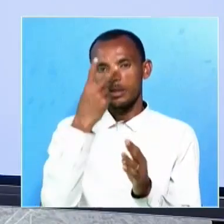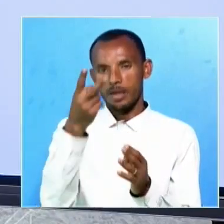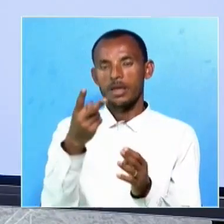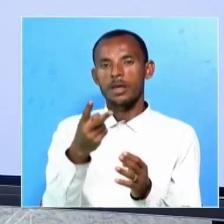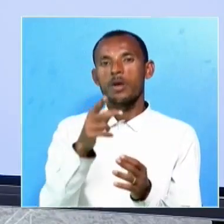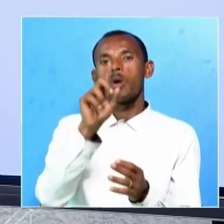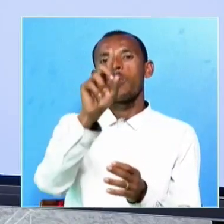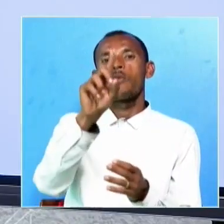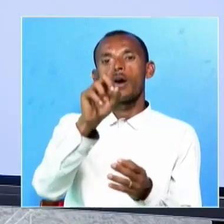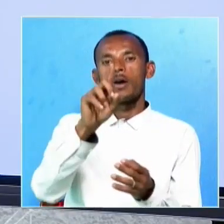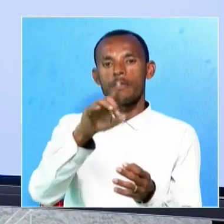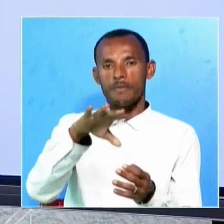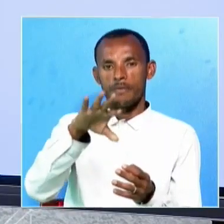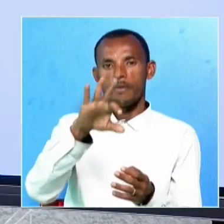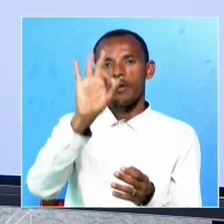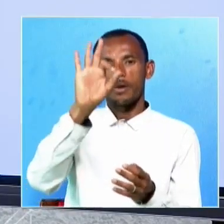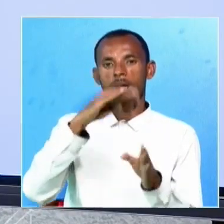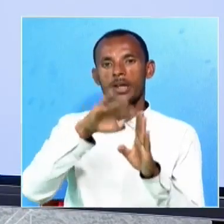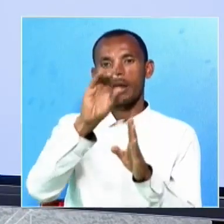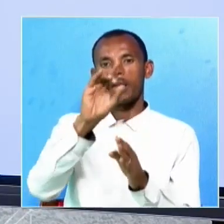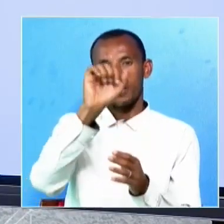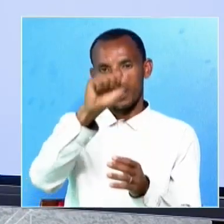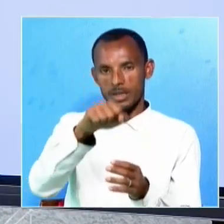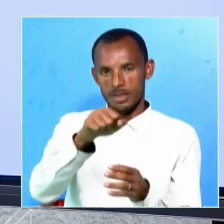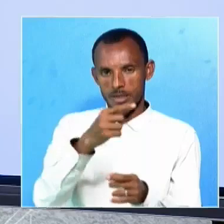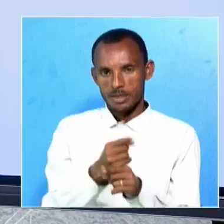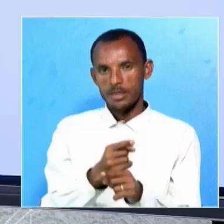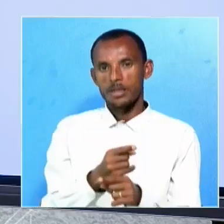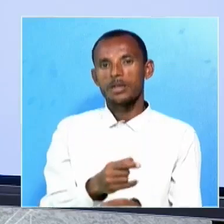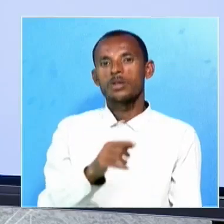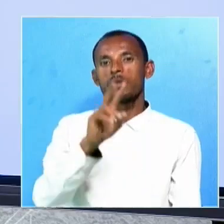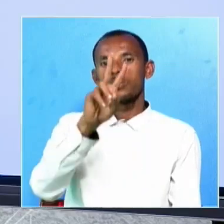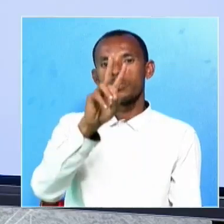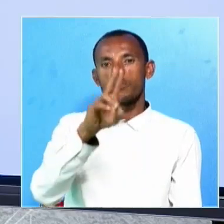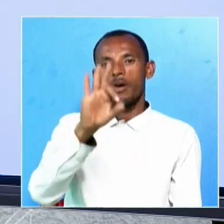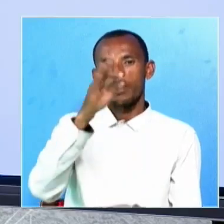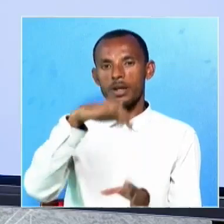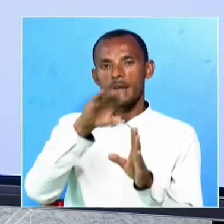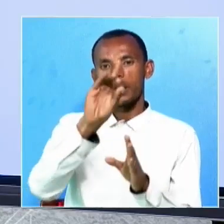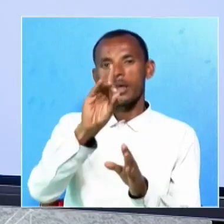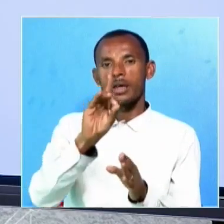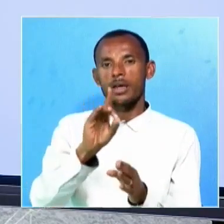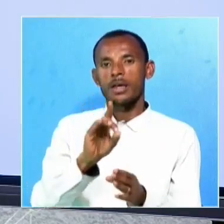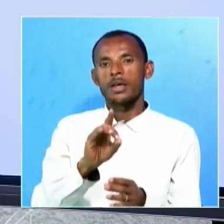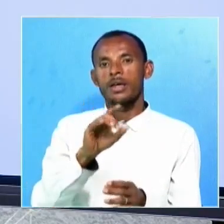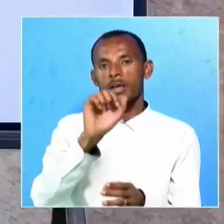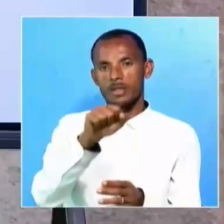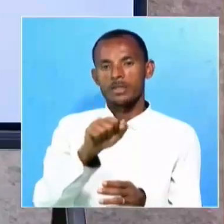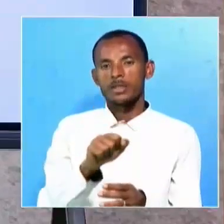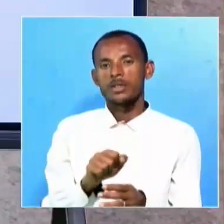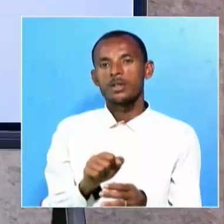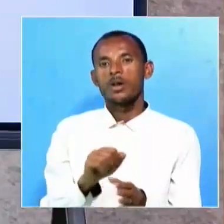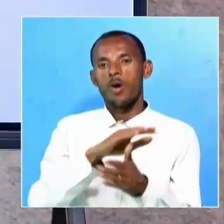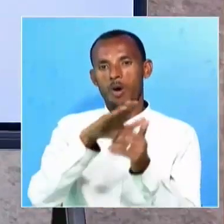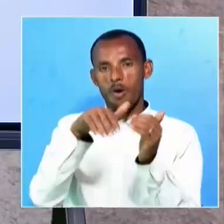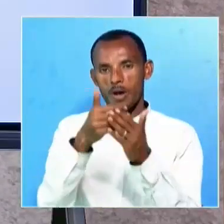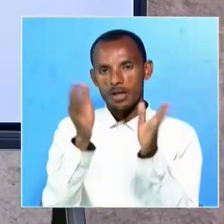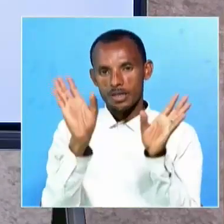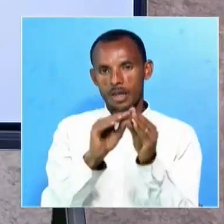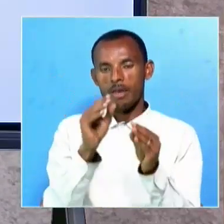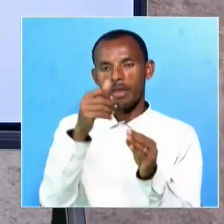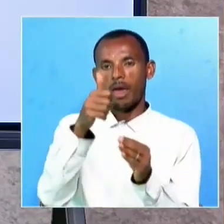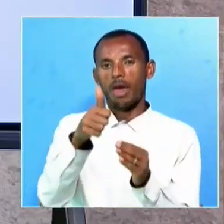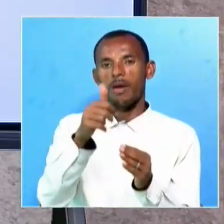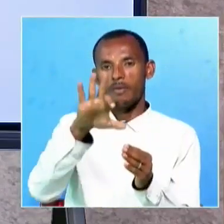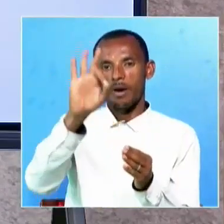Is 1 found? Yes, on the next set. Is 2 on second set? There is. So all sets